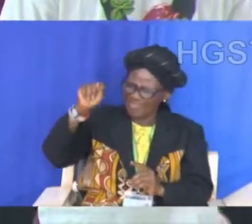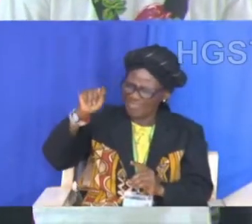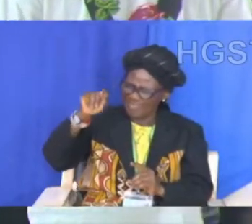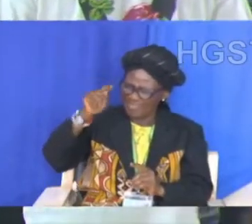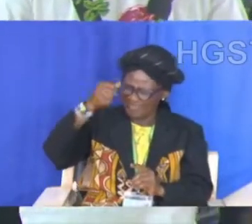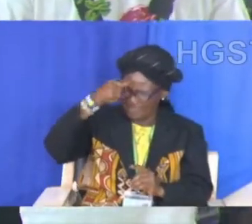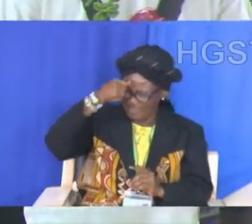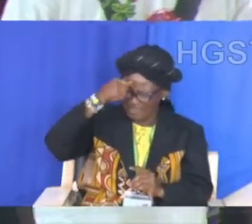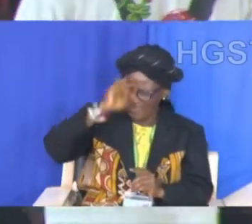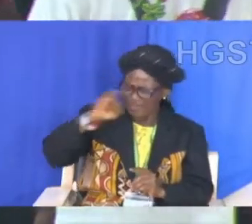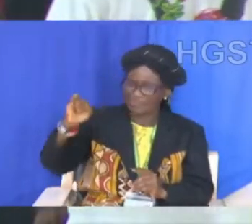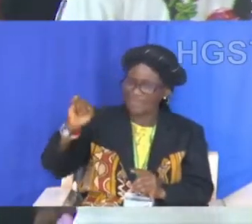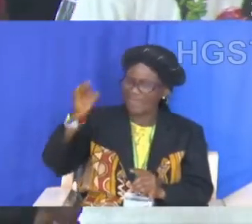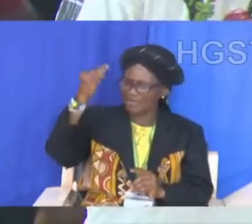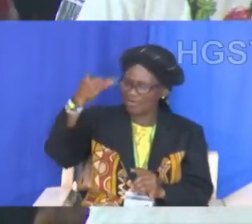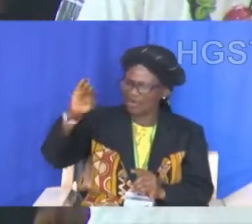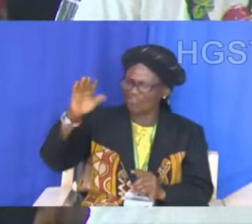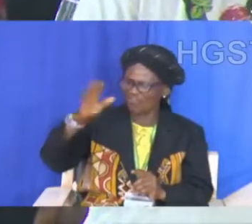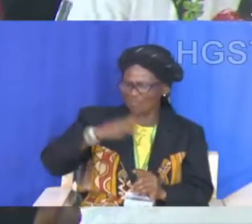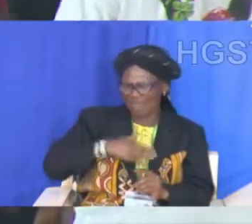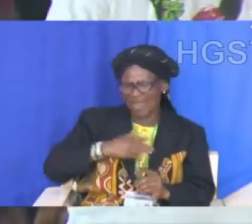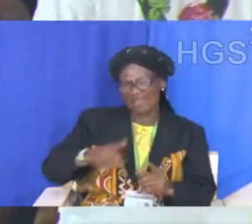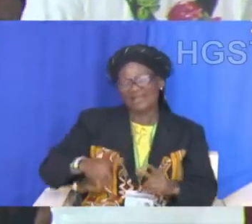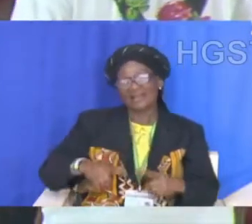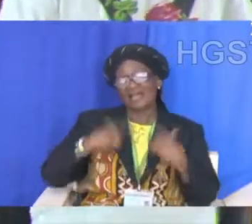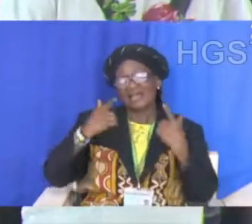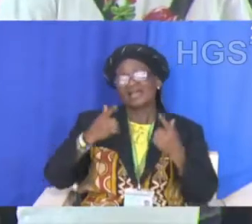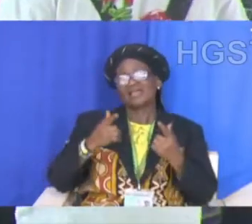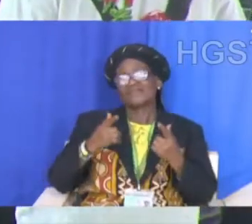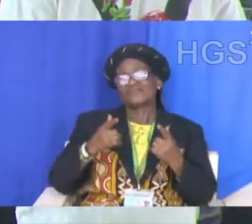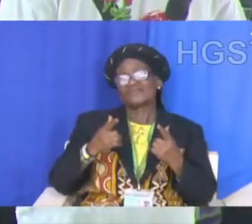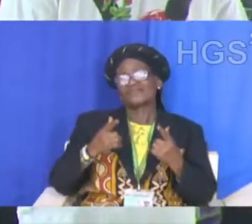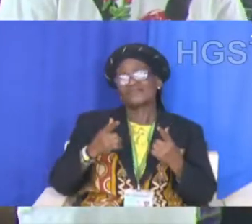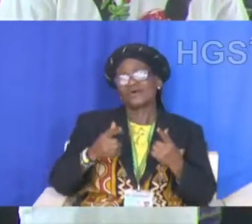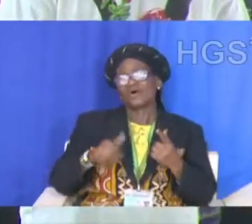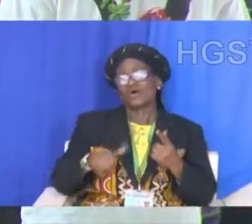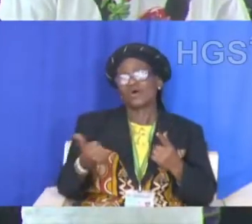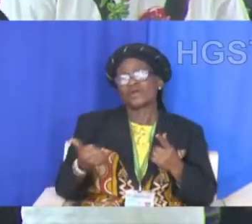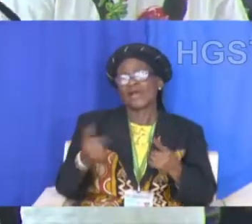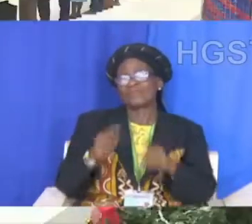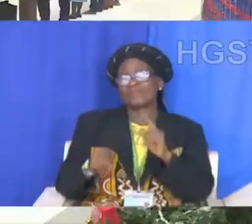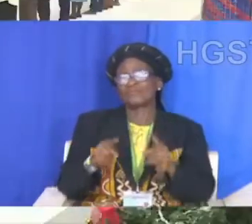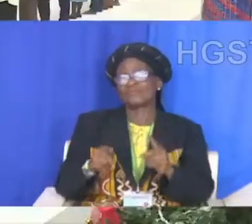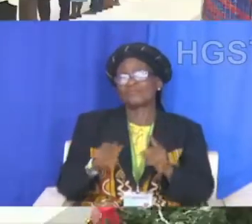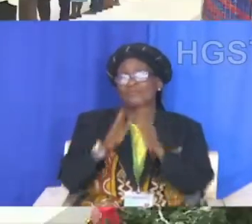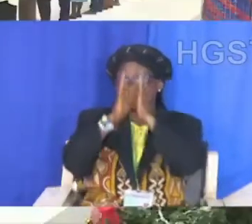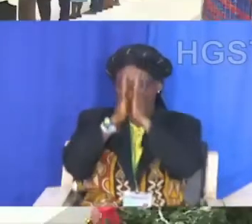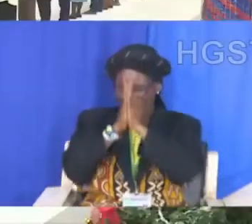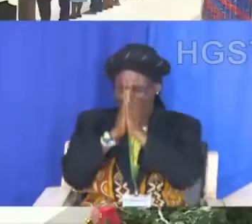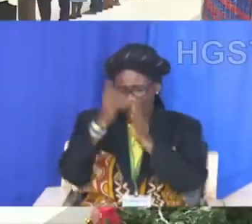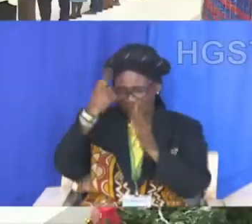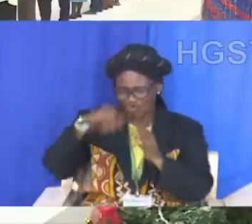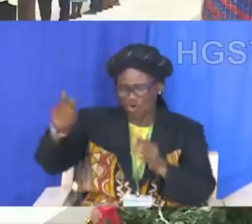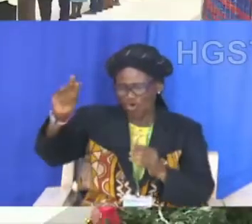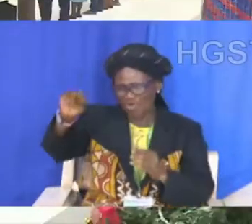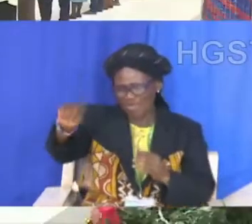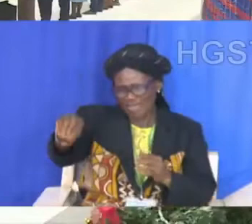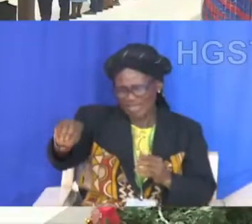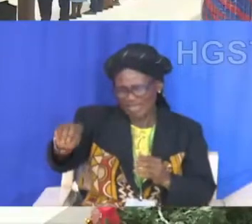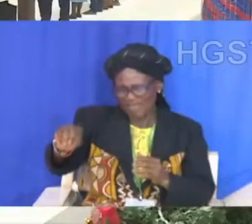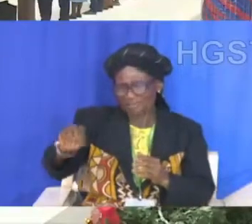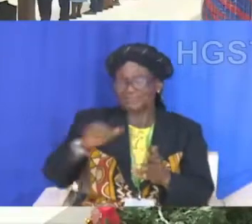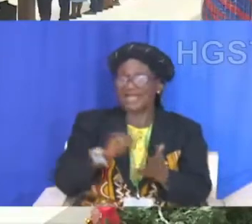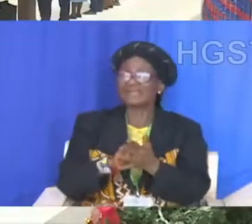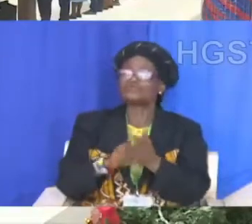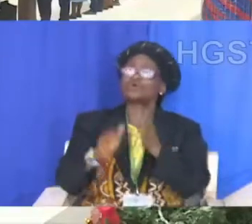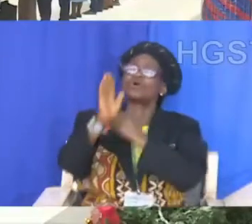save their own souls also. Intercede for them for just 30 seconds. And those of you still on the way, hurry